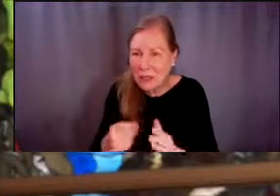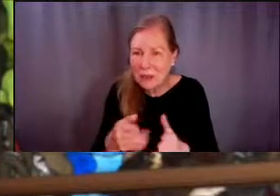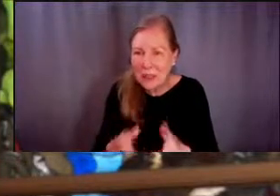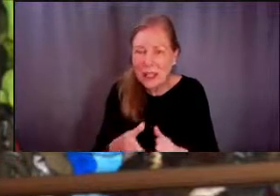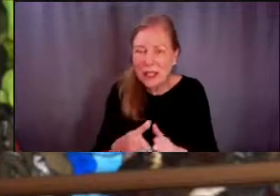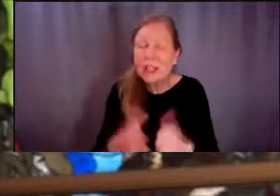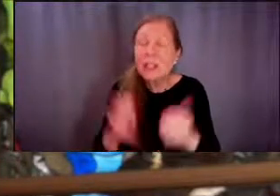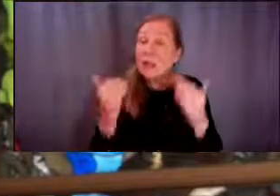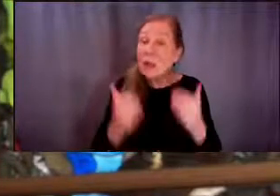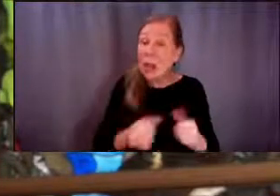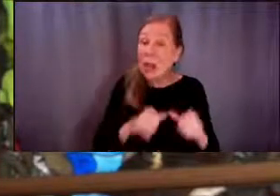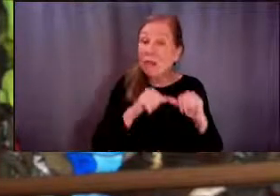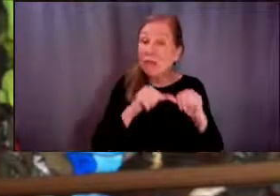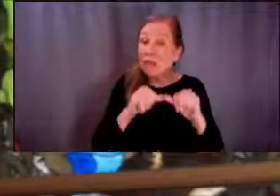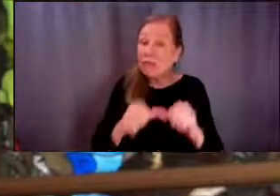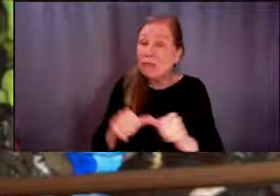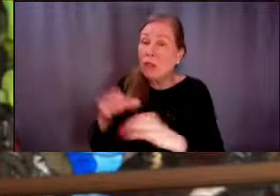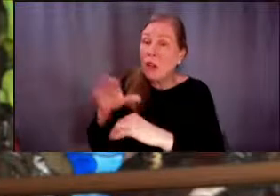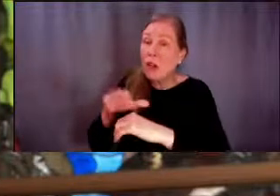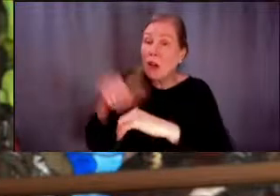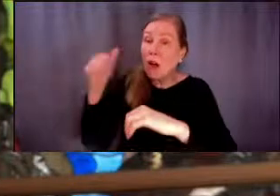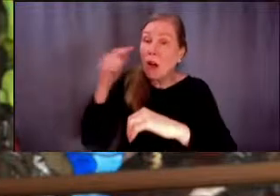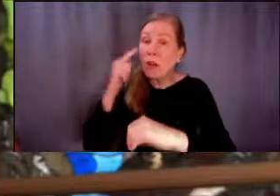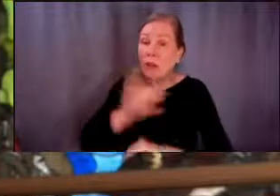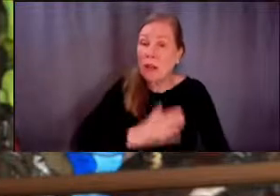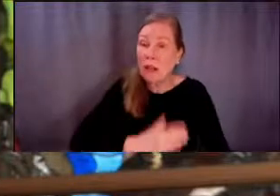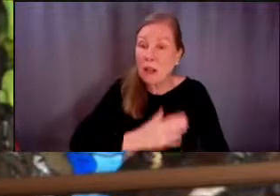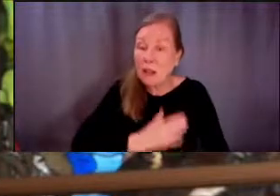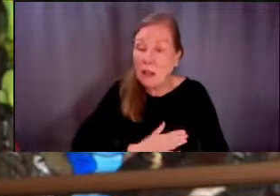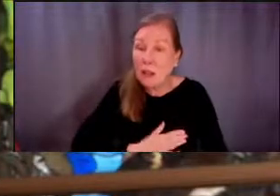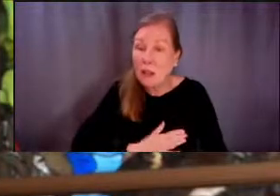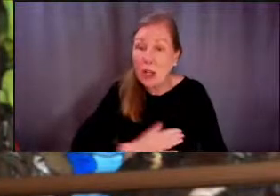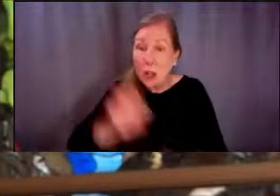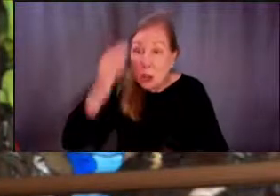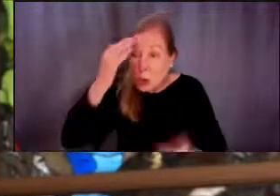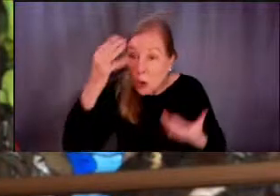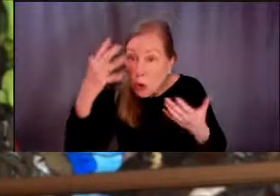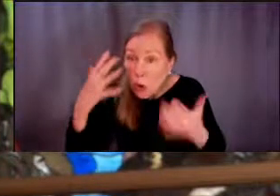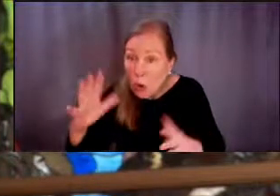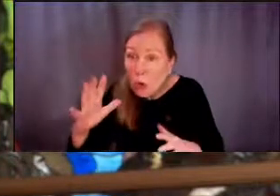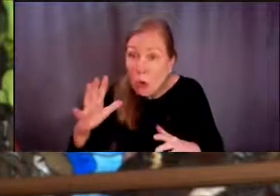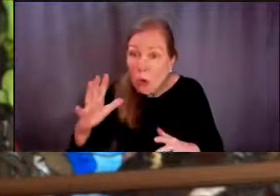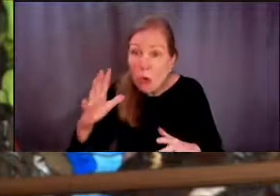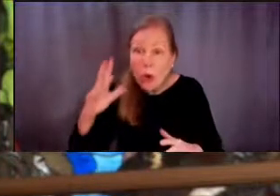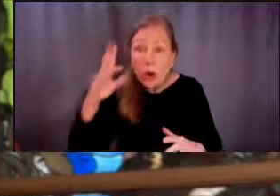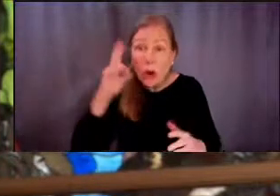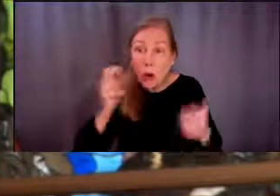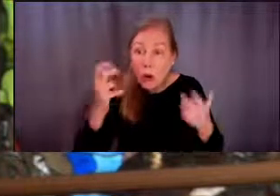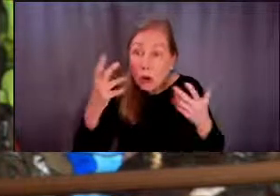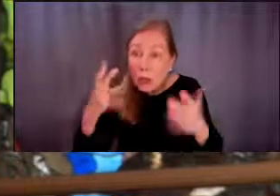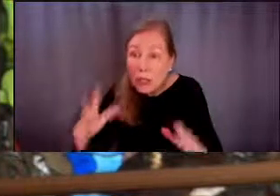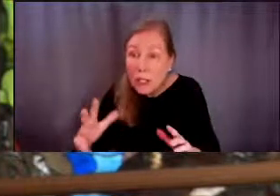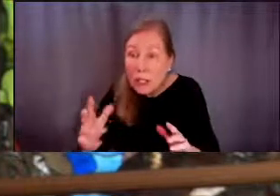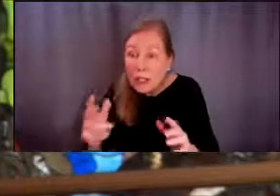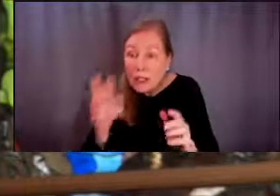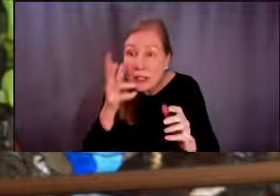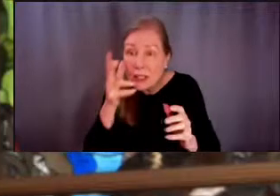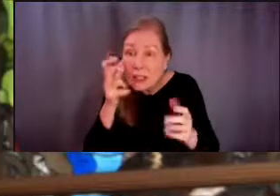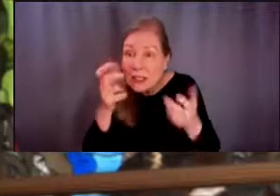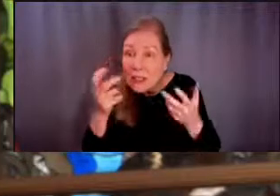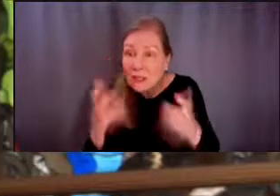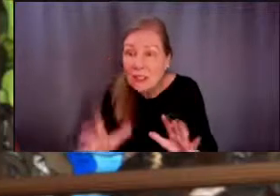comfort. Do you not know? Have you not heard? Hasn't it been told since the